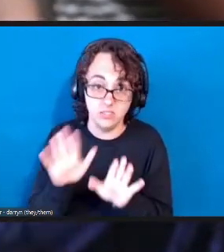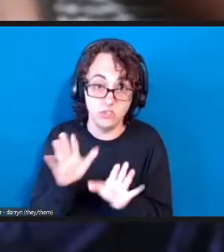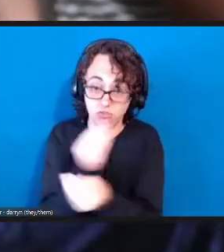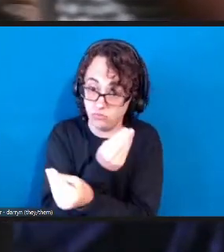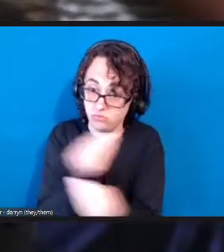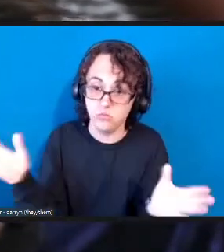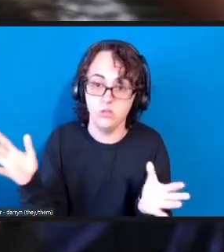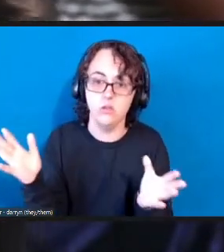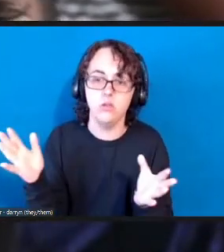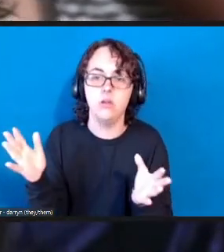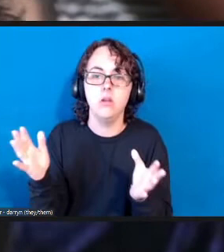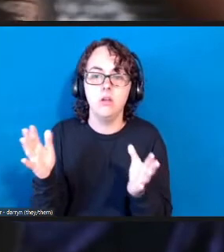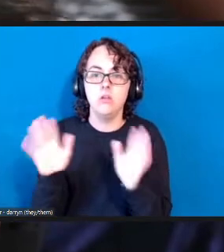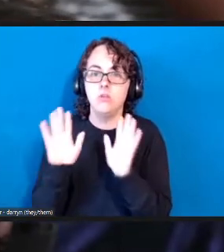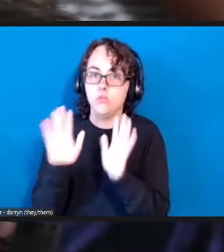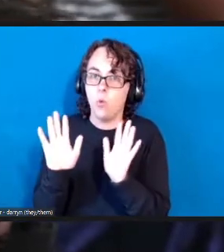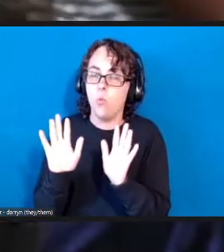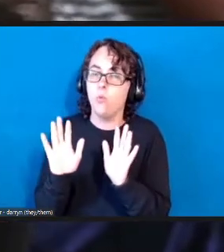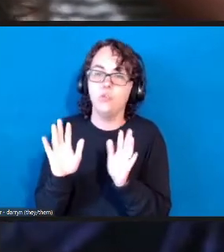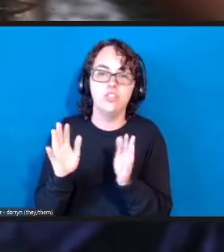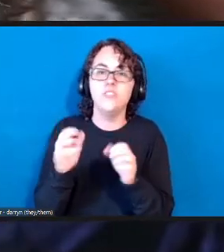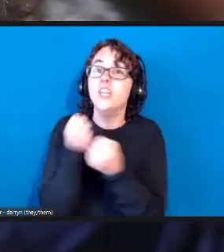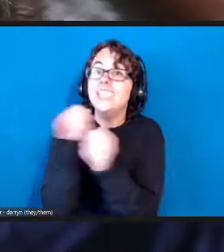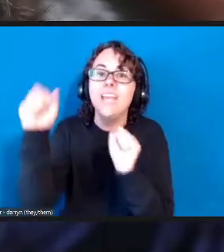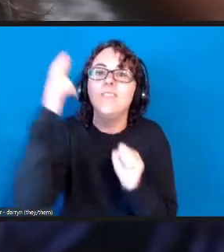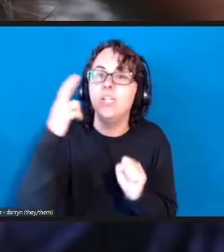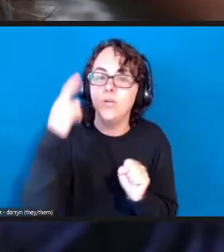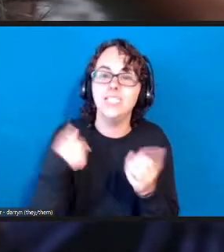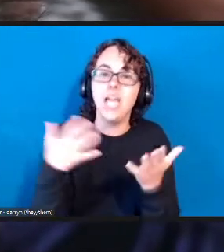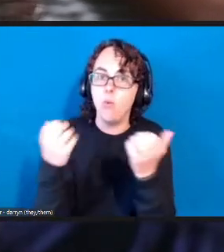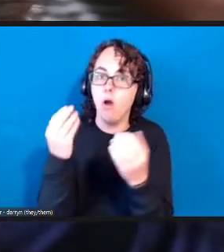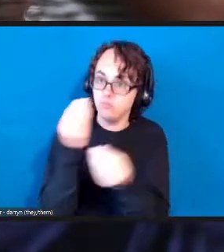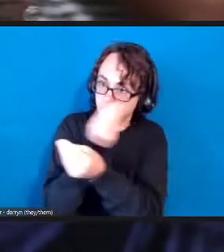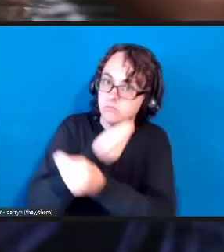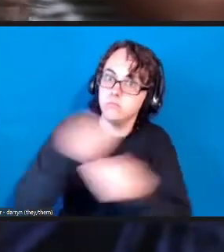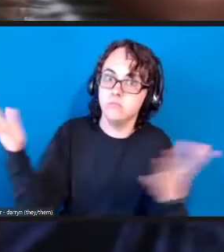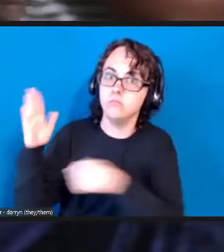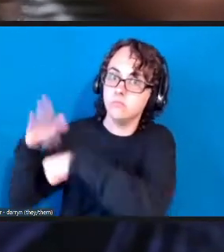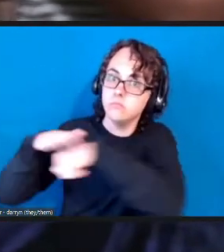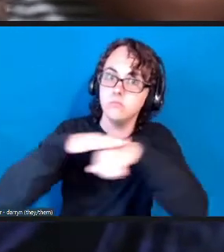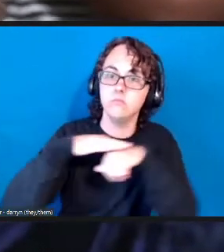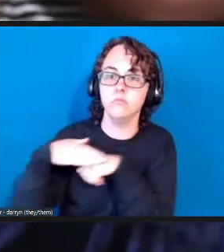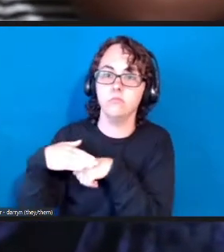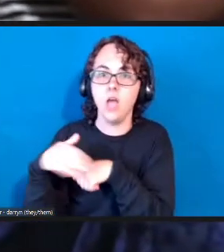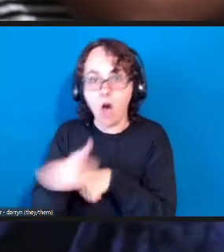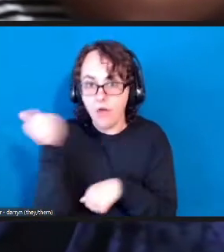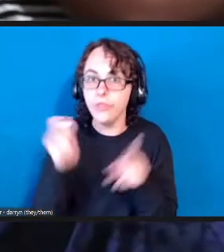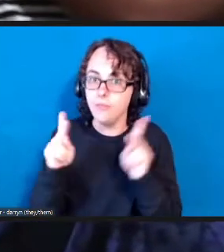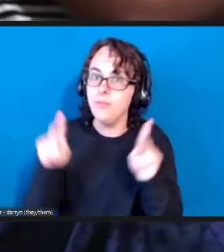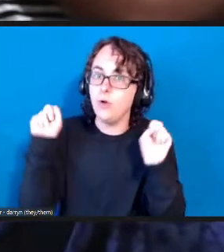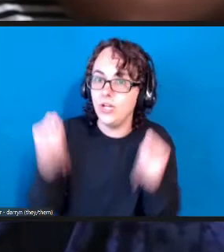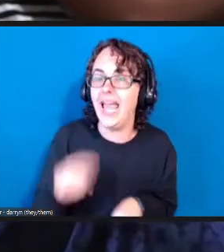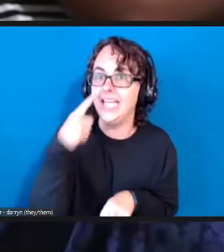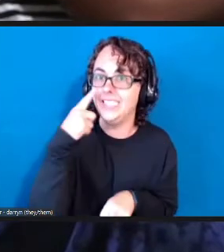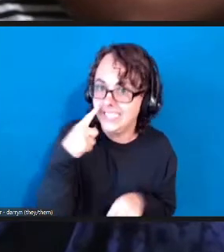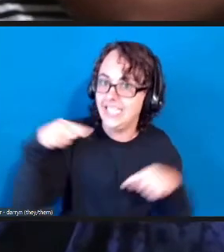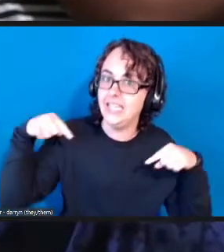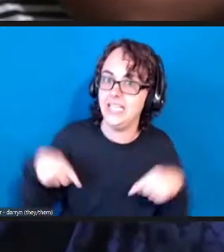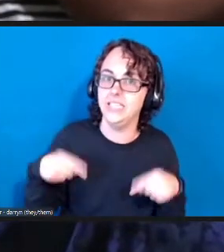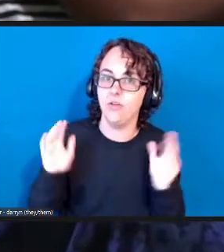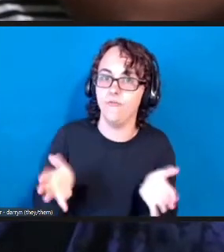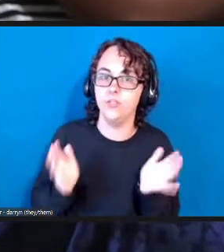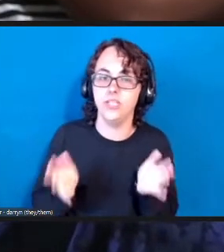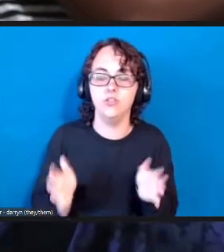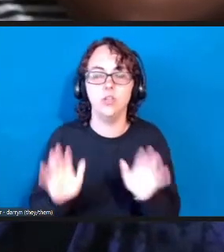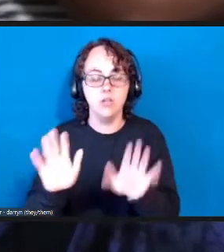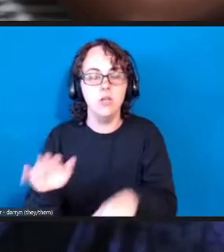reasons, I just want to name that. This is something I'll bring back to my own team and say that we could do a better job, because I appreciate